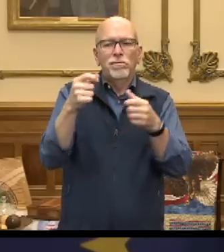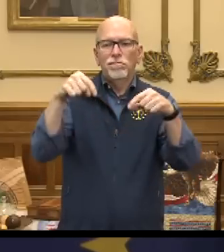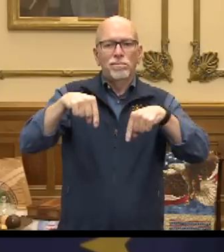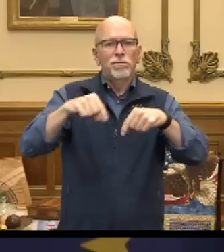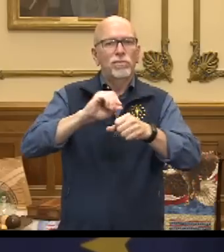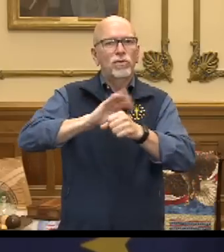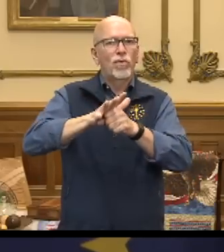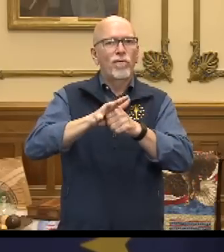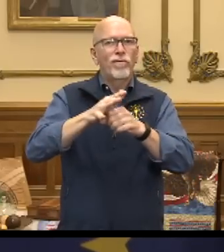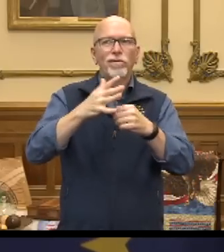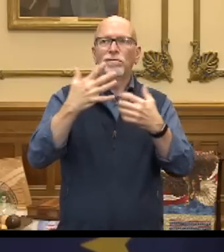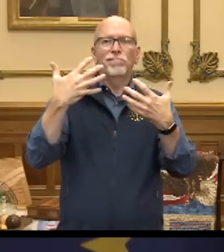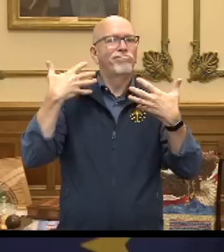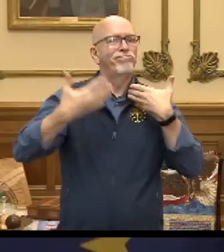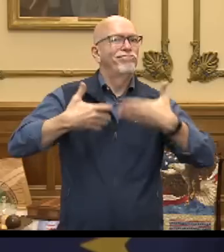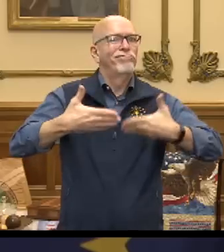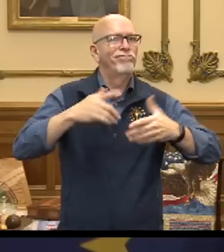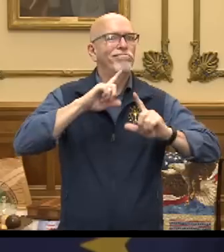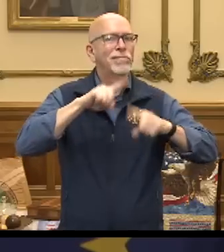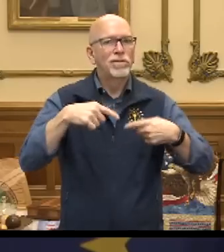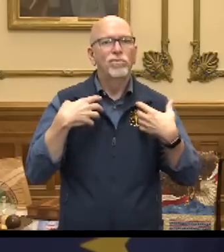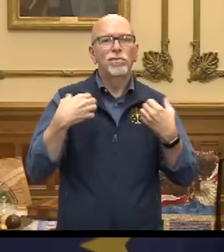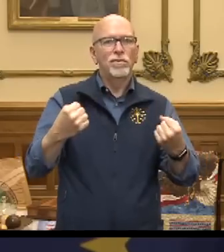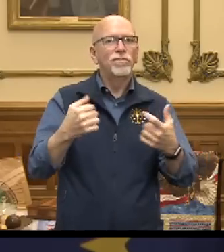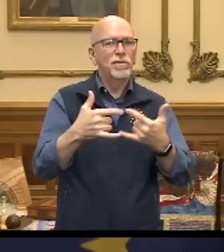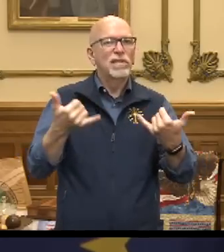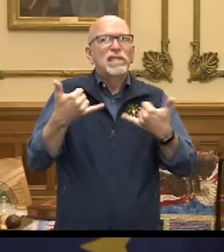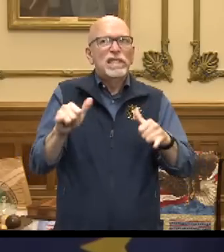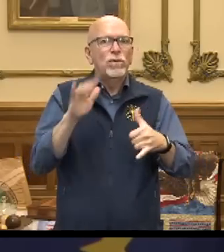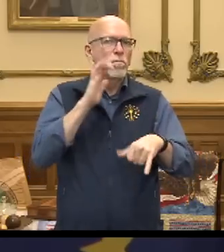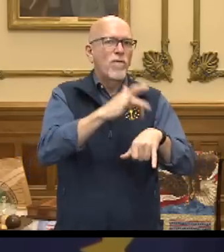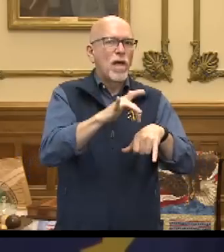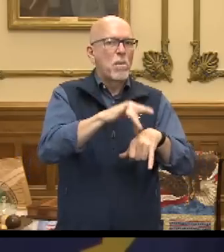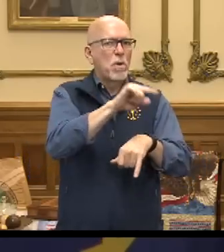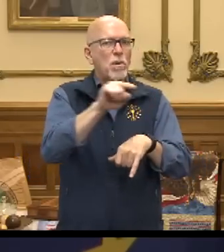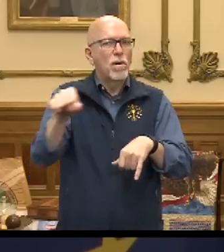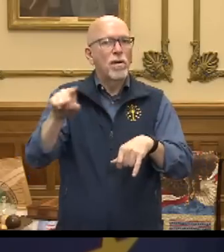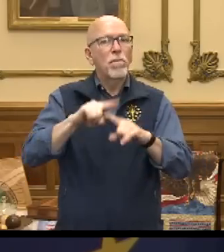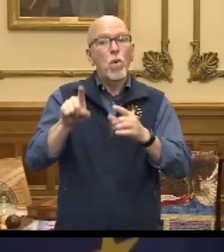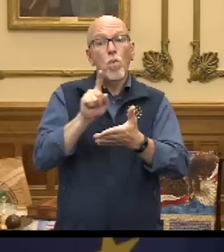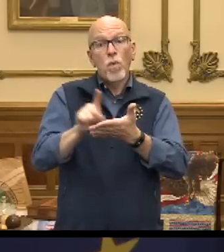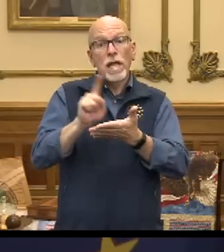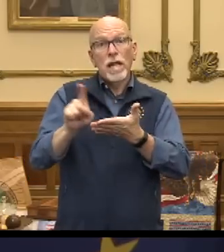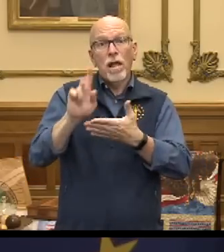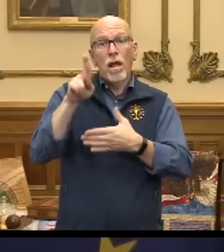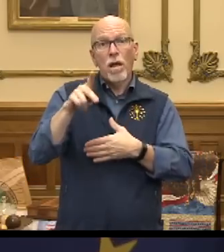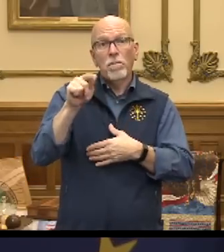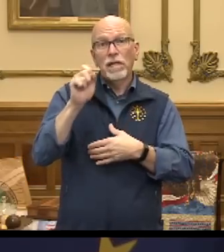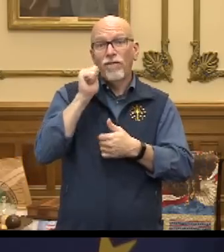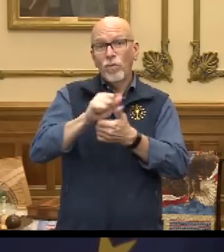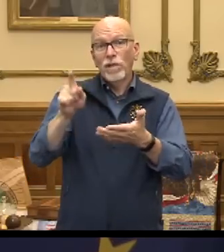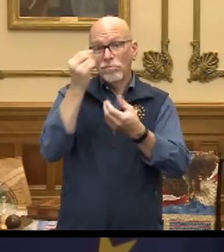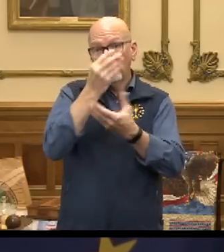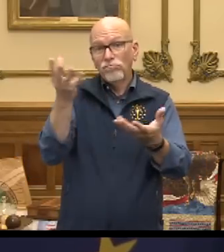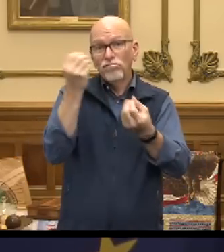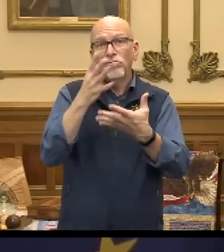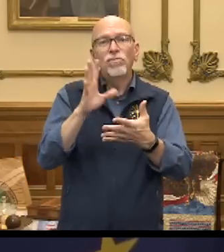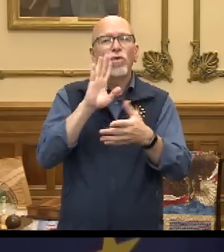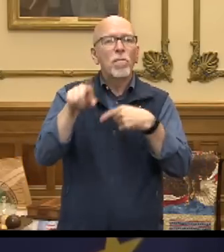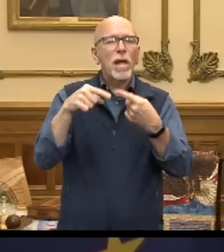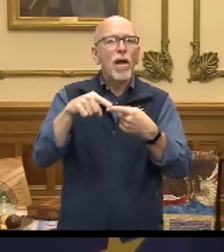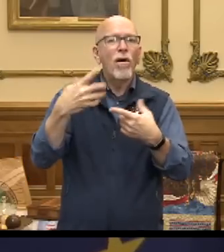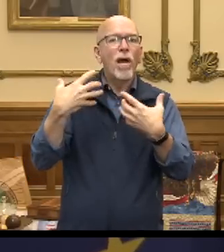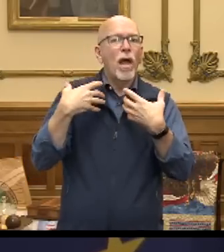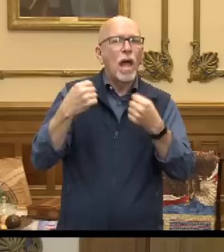our COVID-19 response and recovery will still be available. But the weekly update will center on our health indicators, and